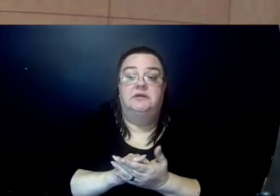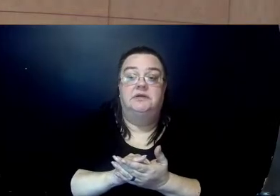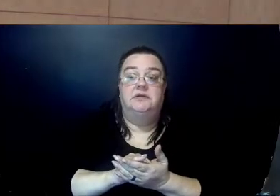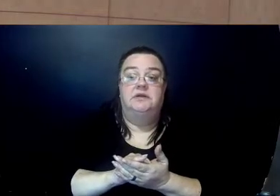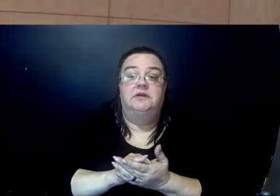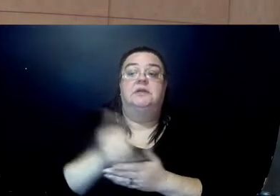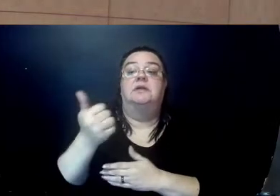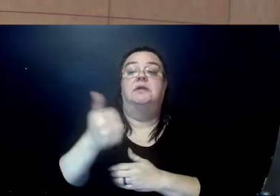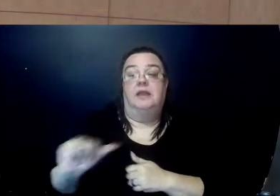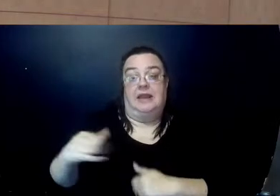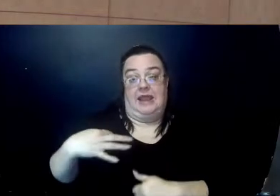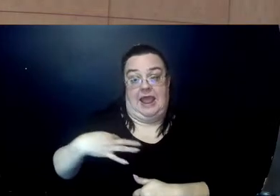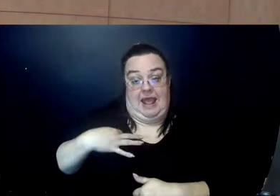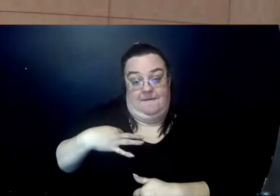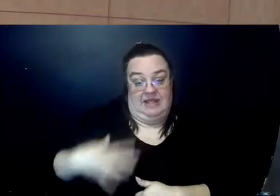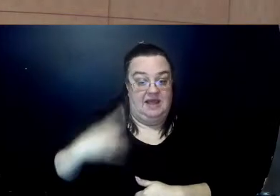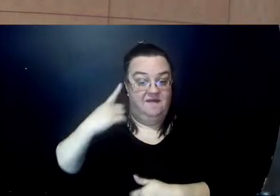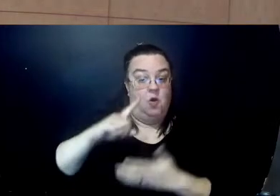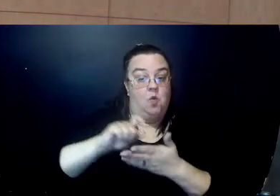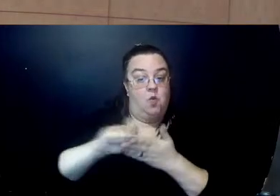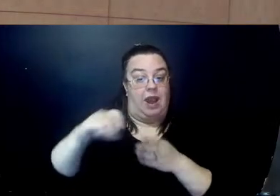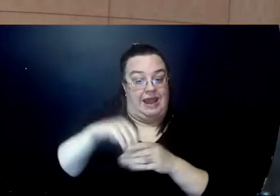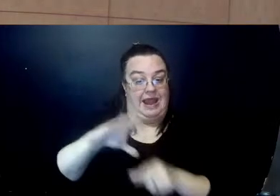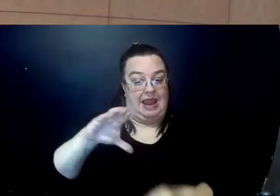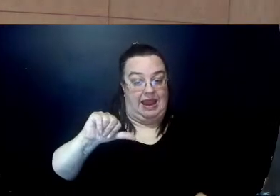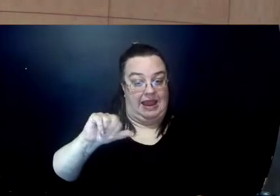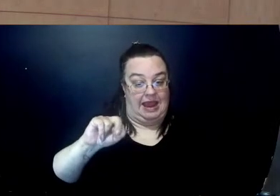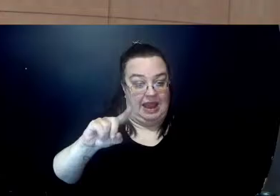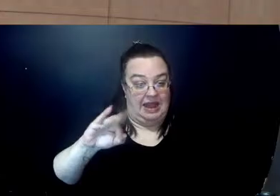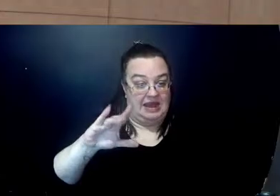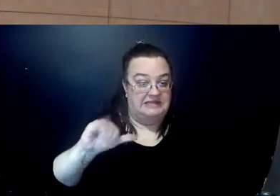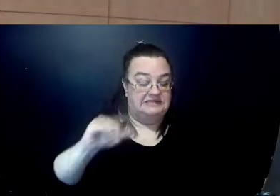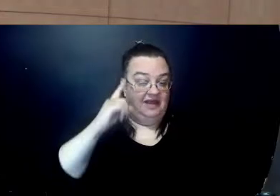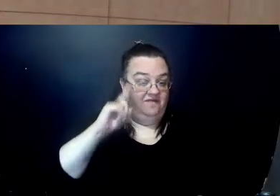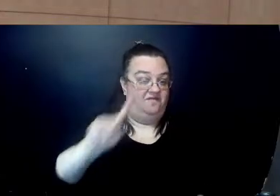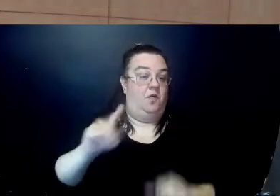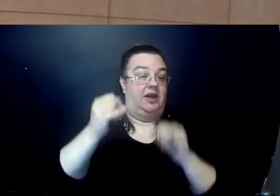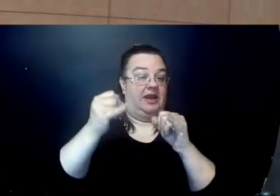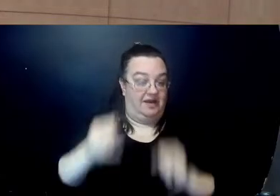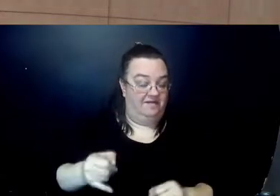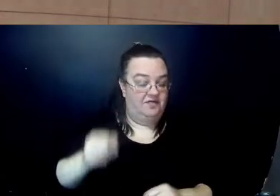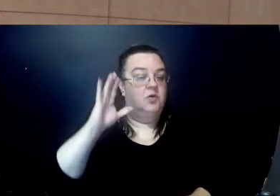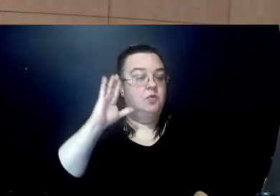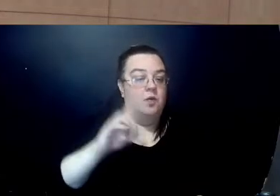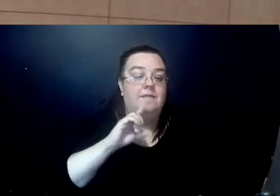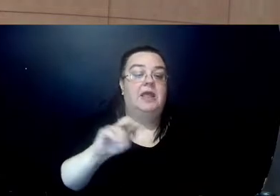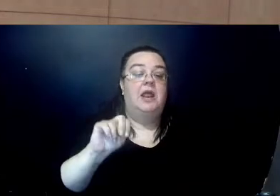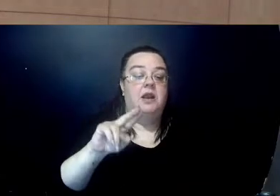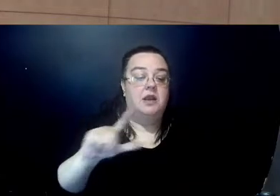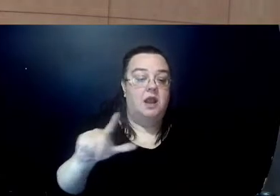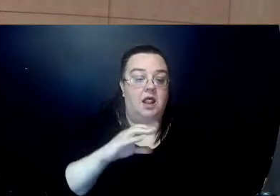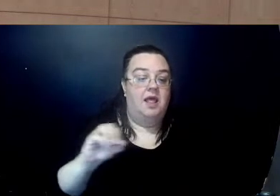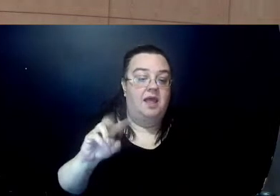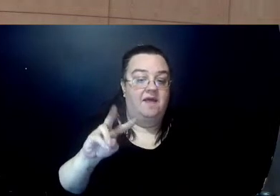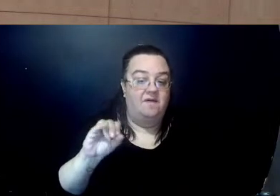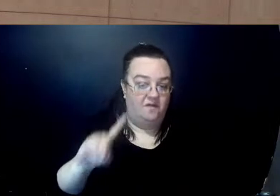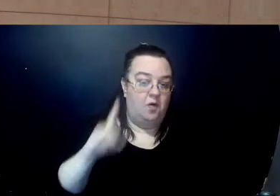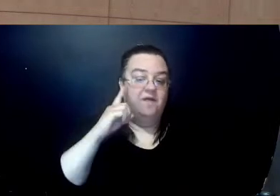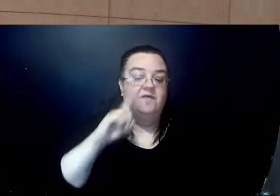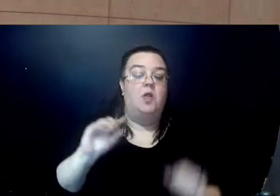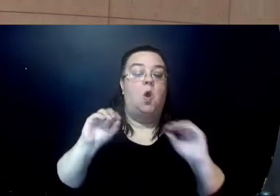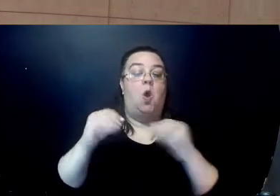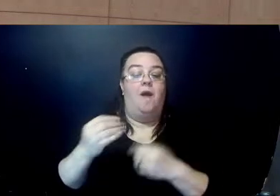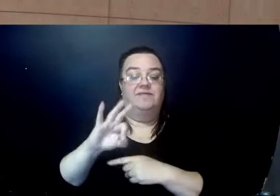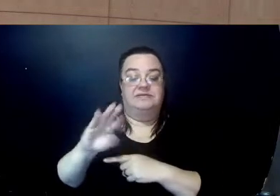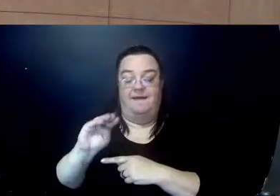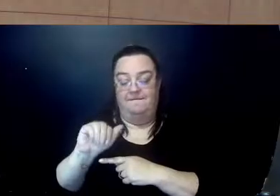any application for write-in candidacy for an individual shall be null and void for the office of mayor